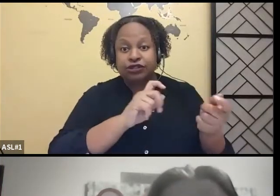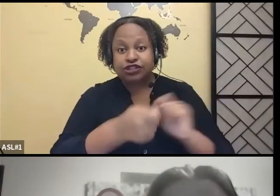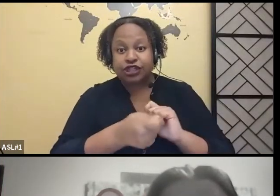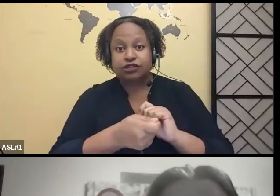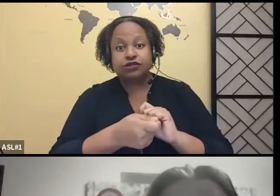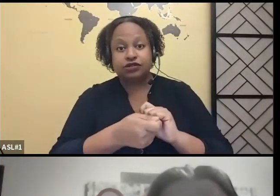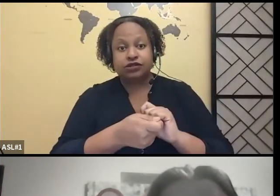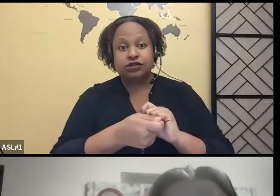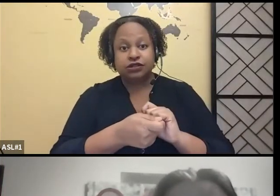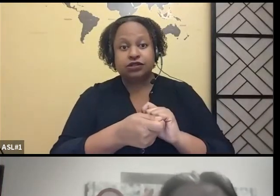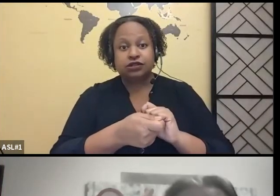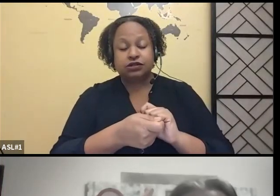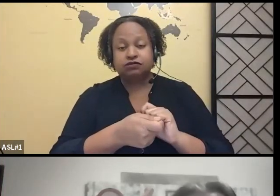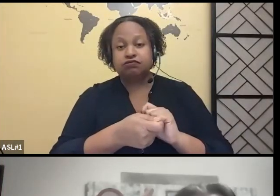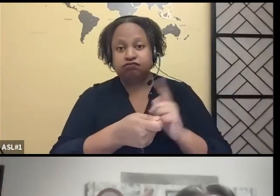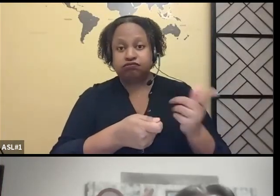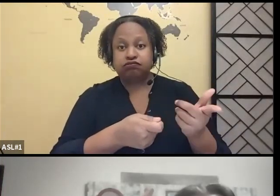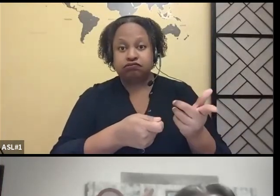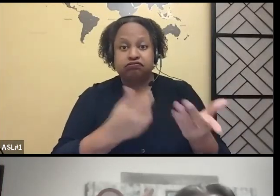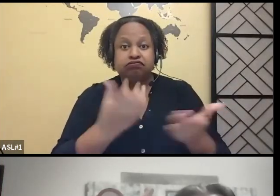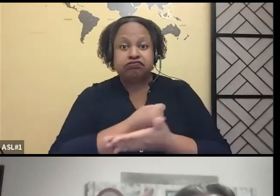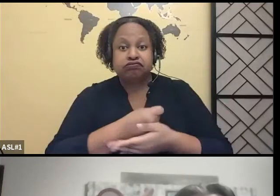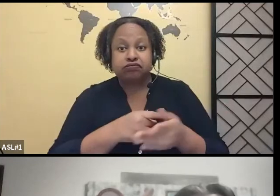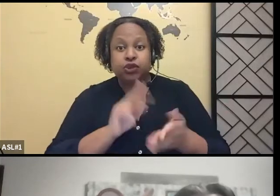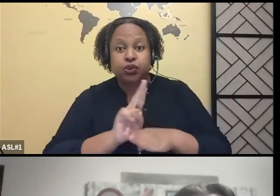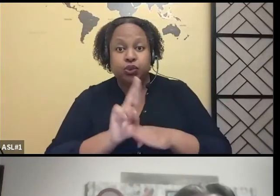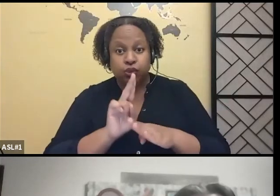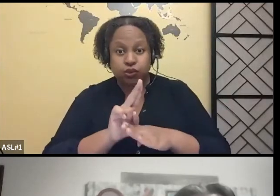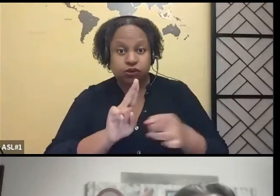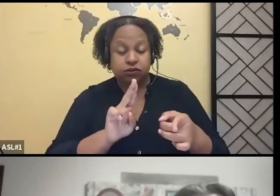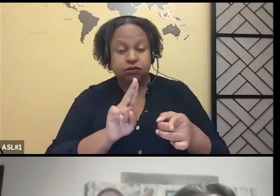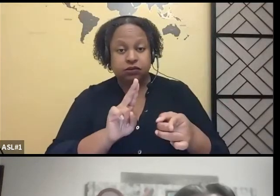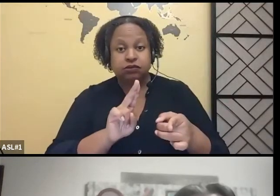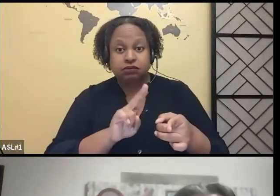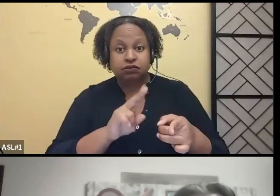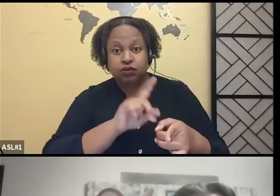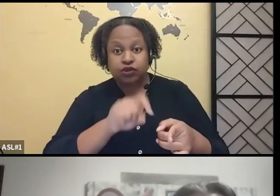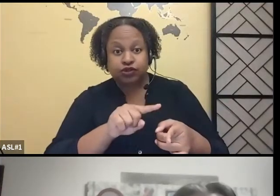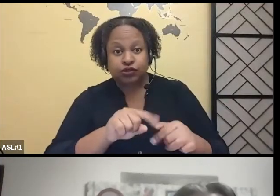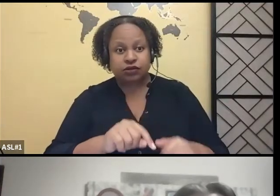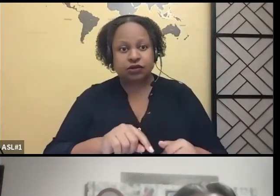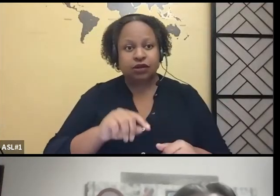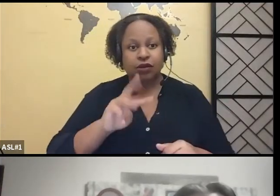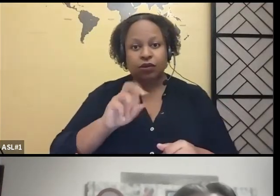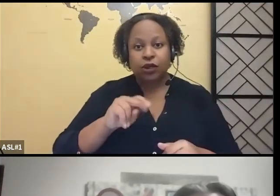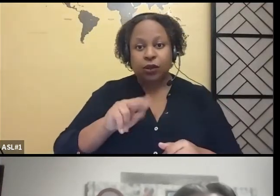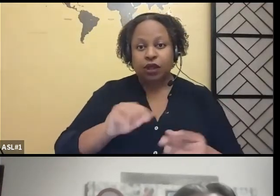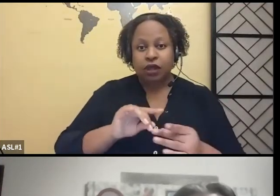You gonna talk about that, Ruthie? I thought I did. I did a little bit.